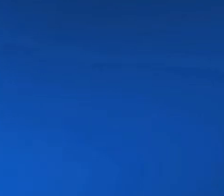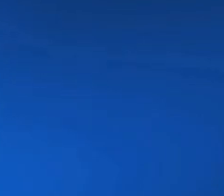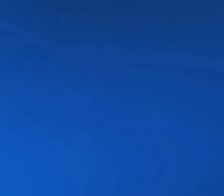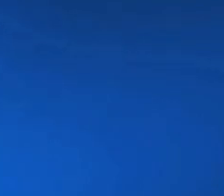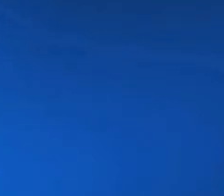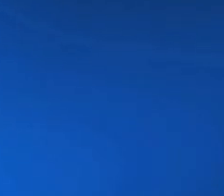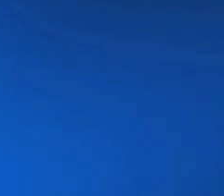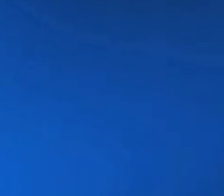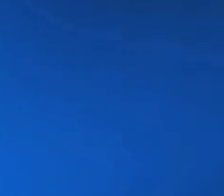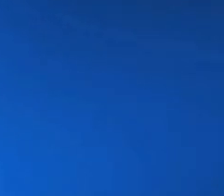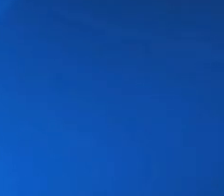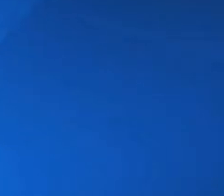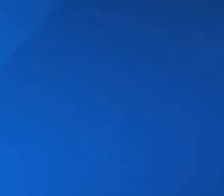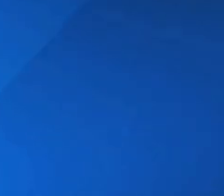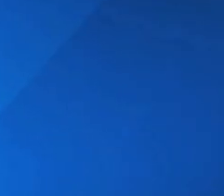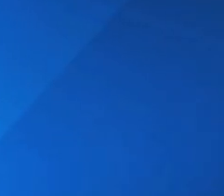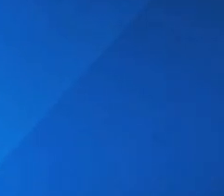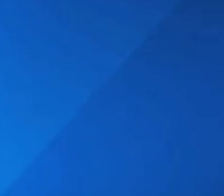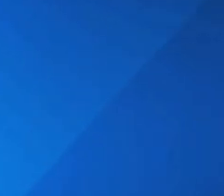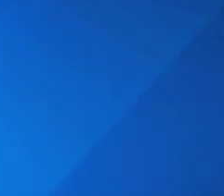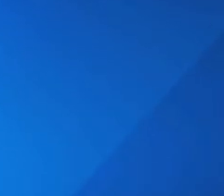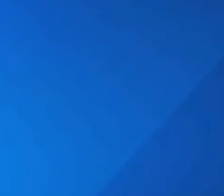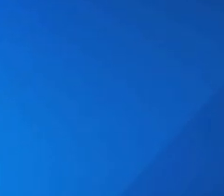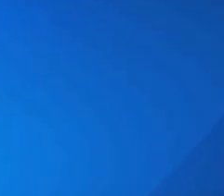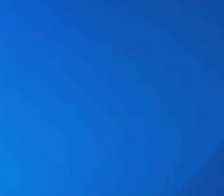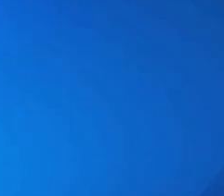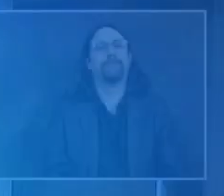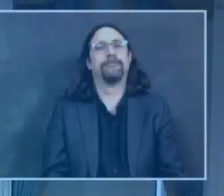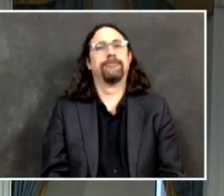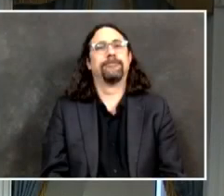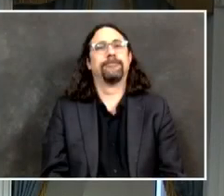From CBS 2 News, this is a special report.